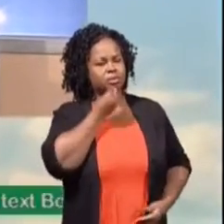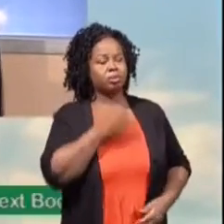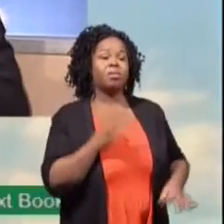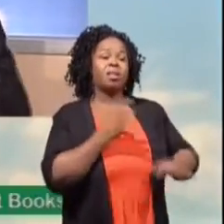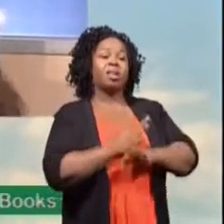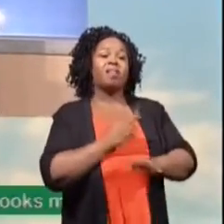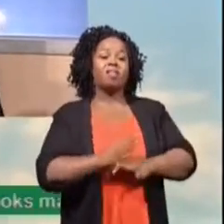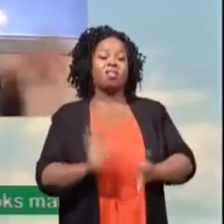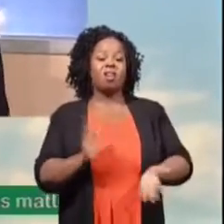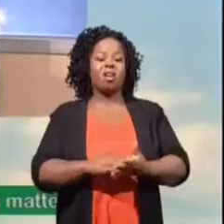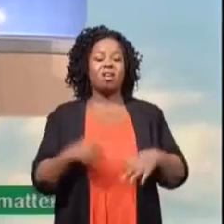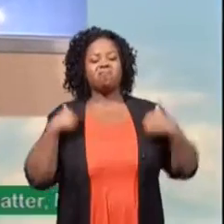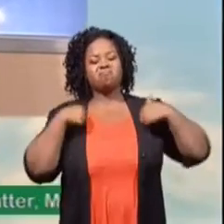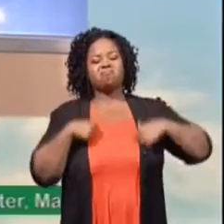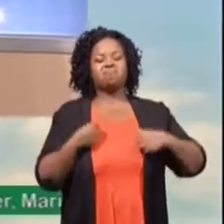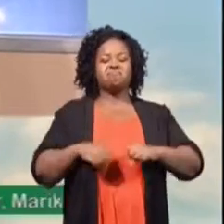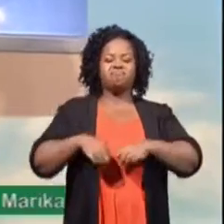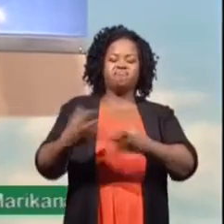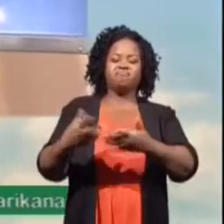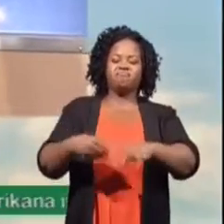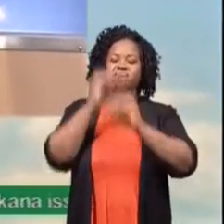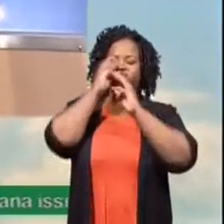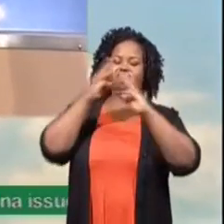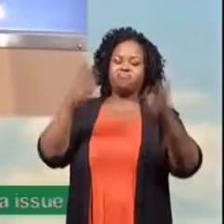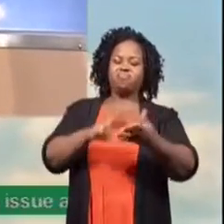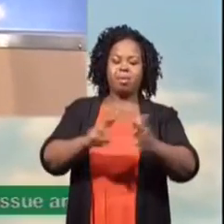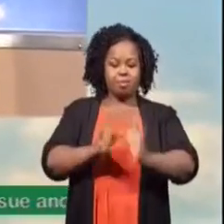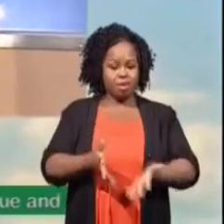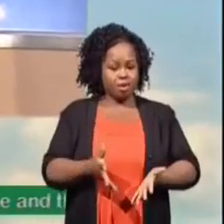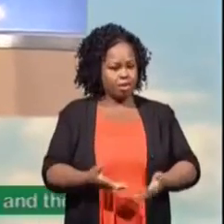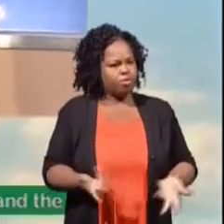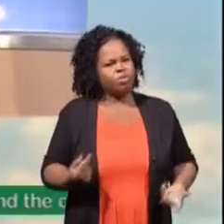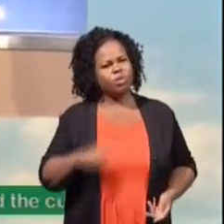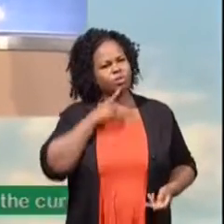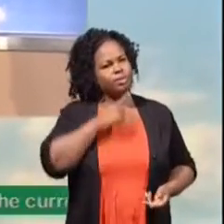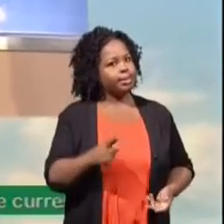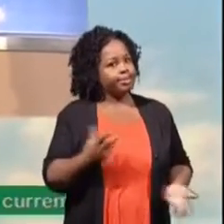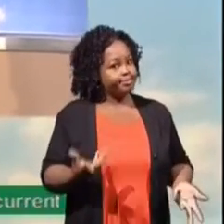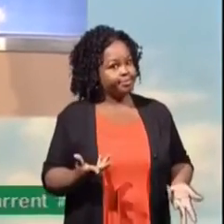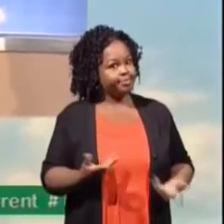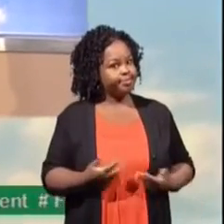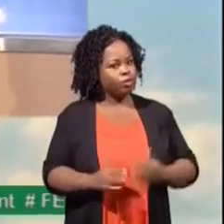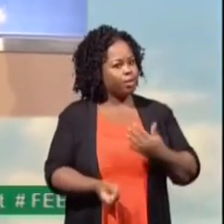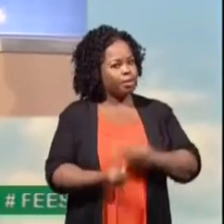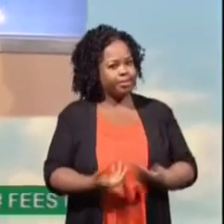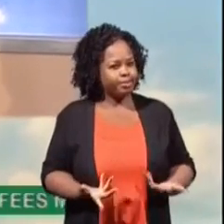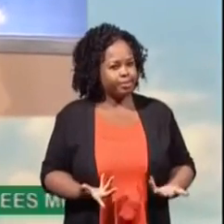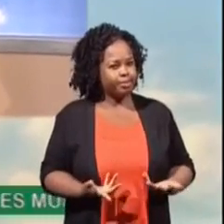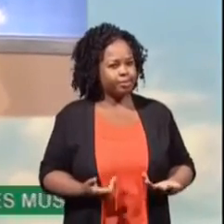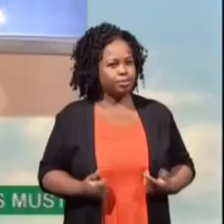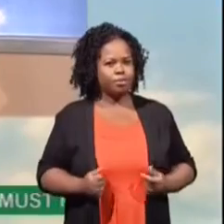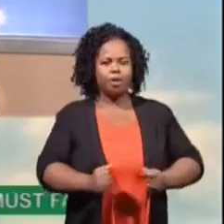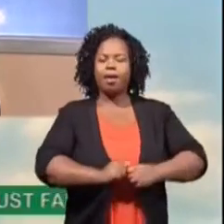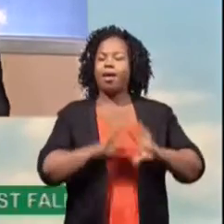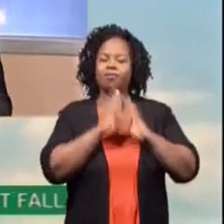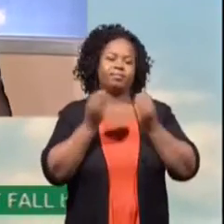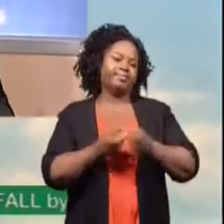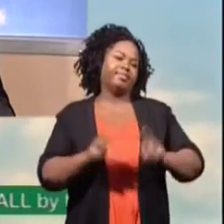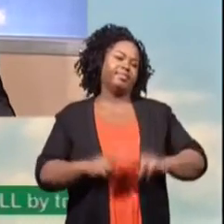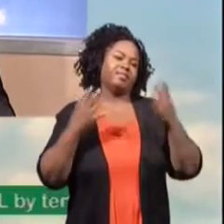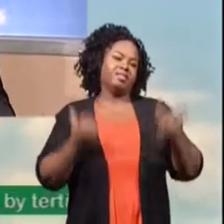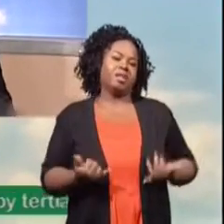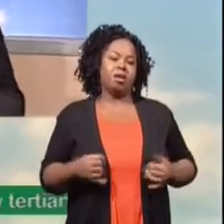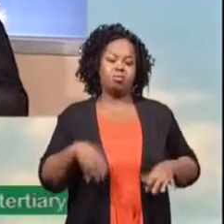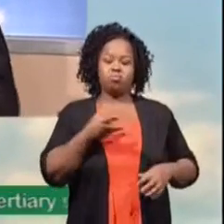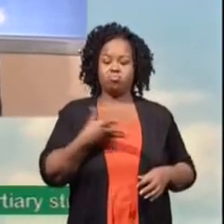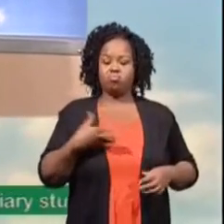ofika endlini ulahle ibhatyi yahlala funda amaphepha ne sithini ke mndasekhaya xa kunjalo izinto zitshintshile ngoku oomama